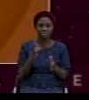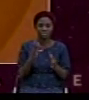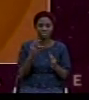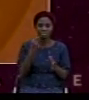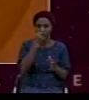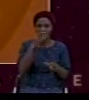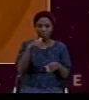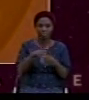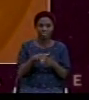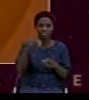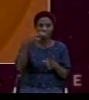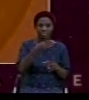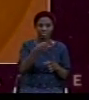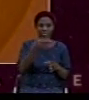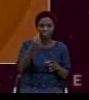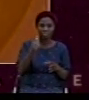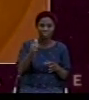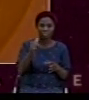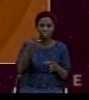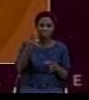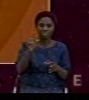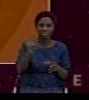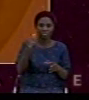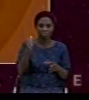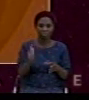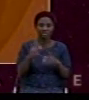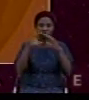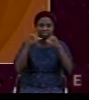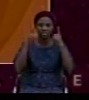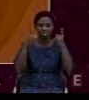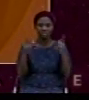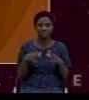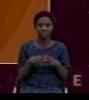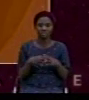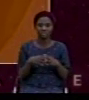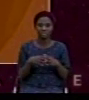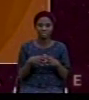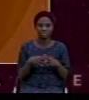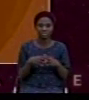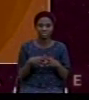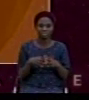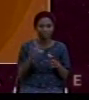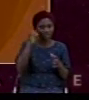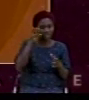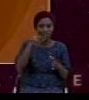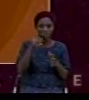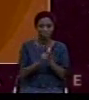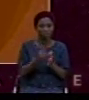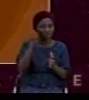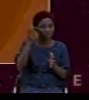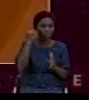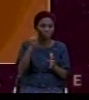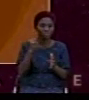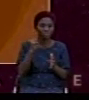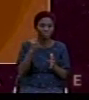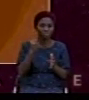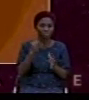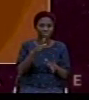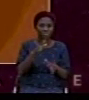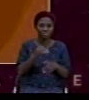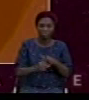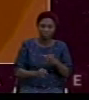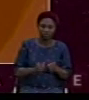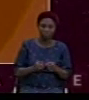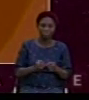The woman came there and was struggling to walk. They all saw her struggling to walk. She said she had an accident